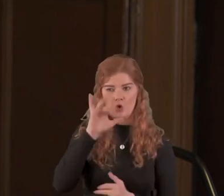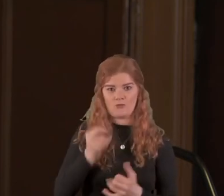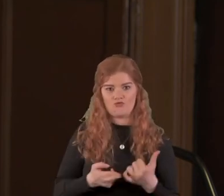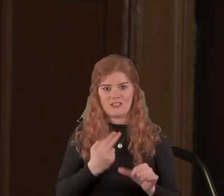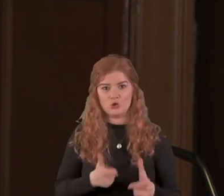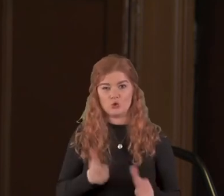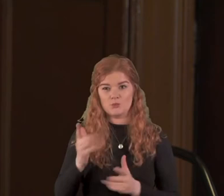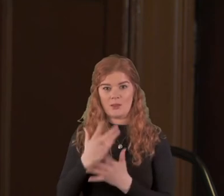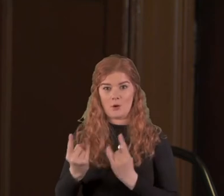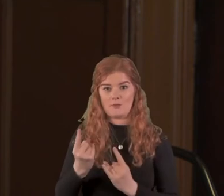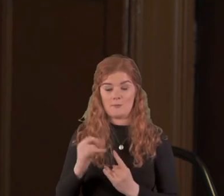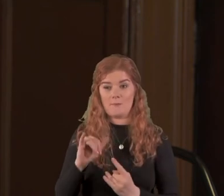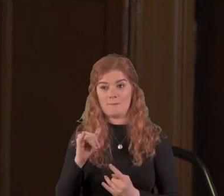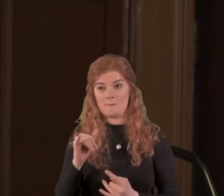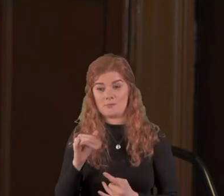someone,